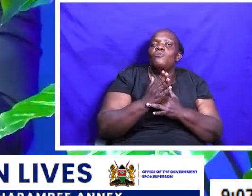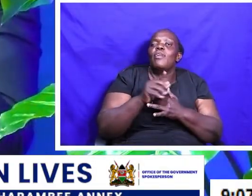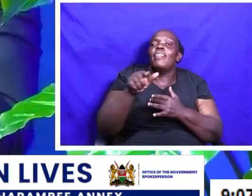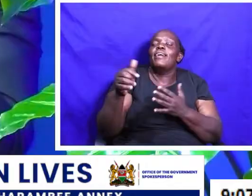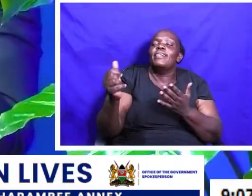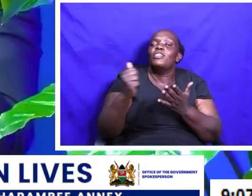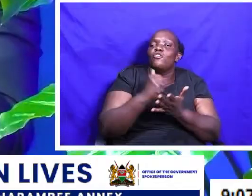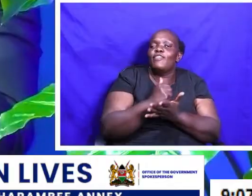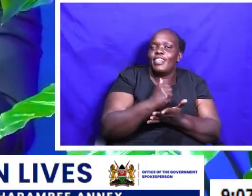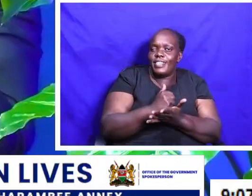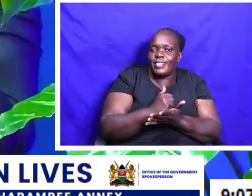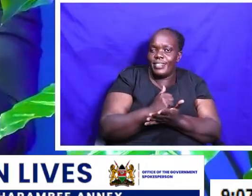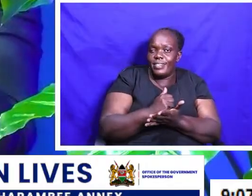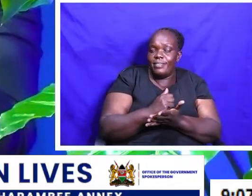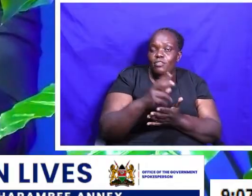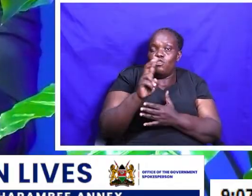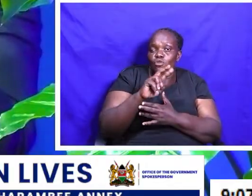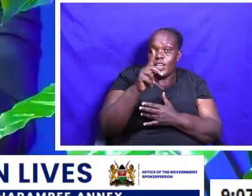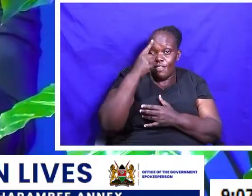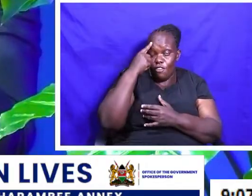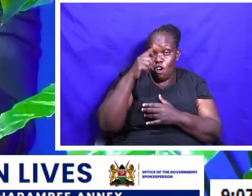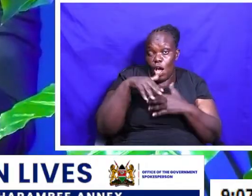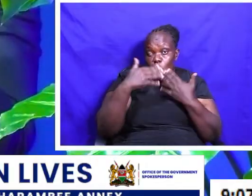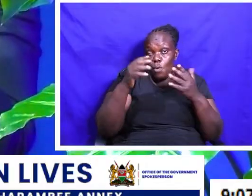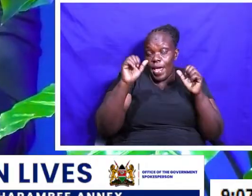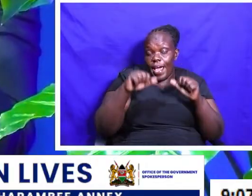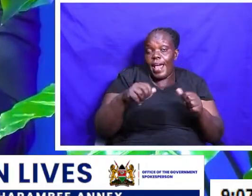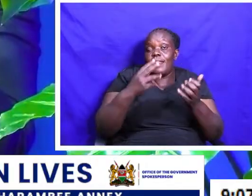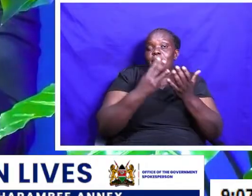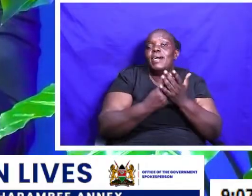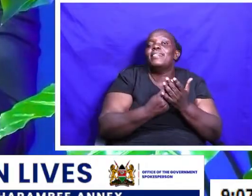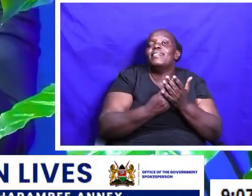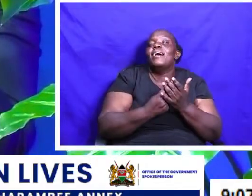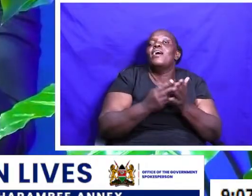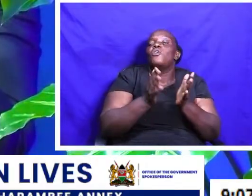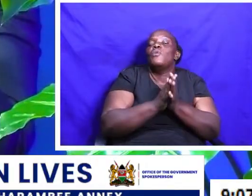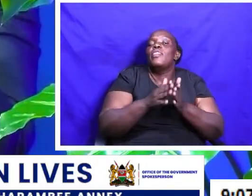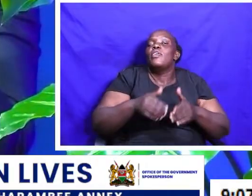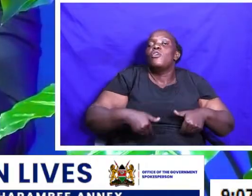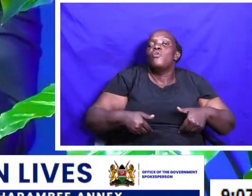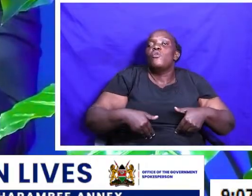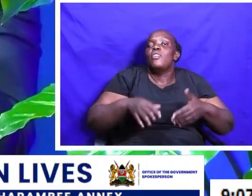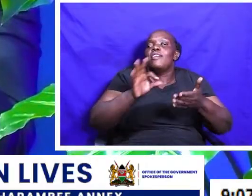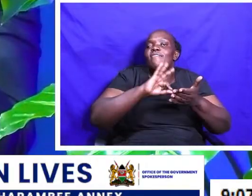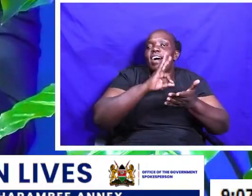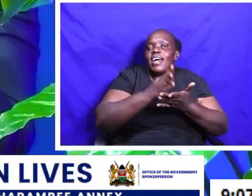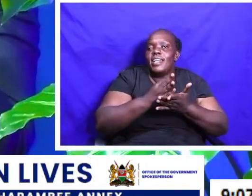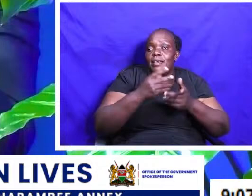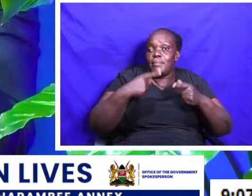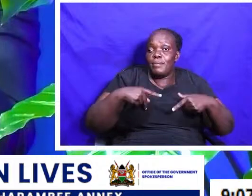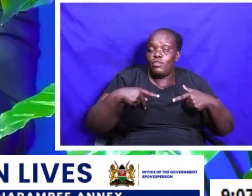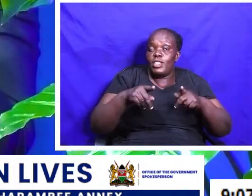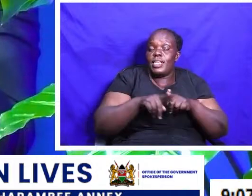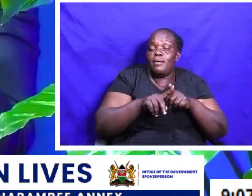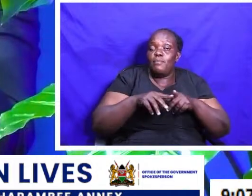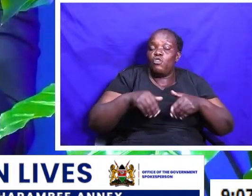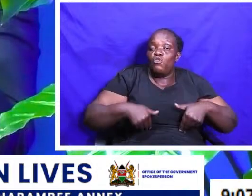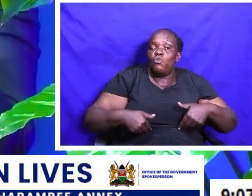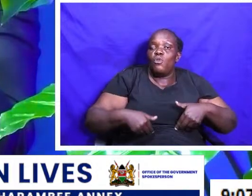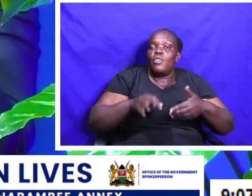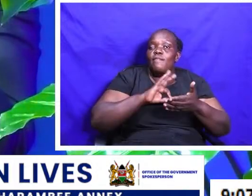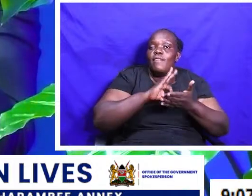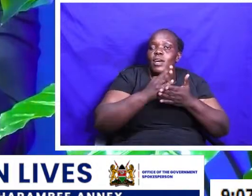through his office, we are looking towards how we can partner even with Youth Fund, people like